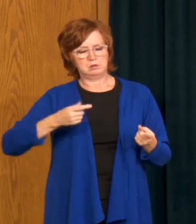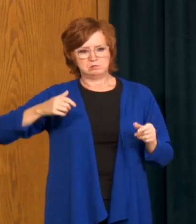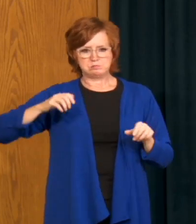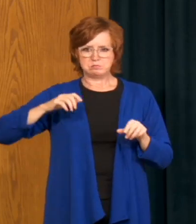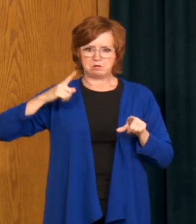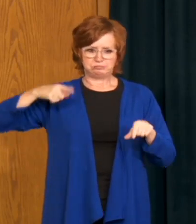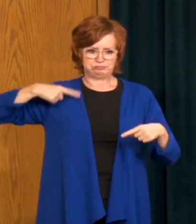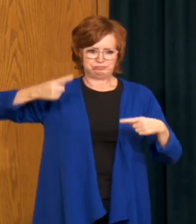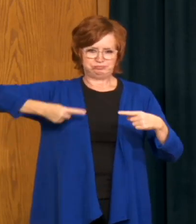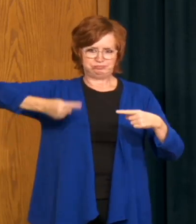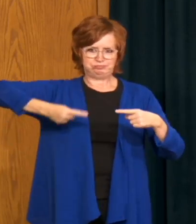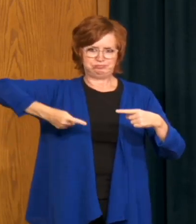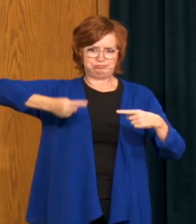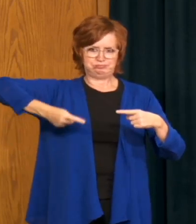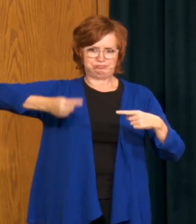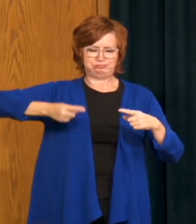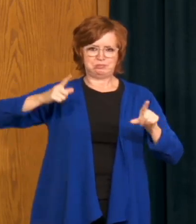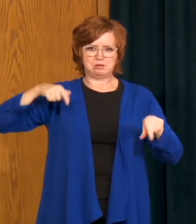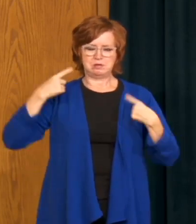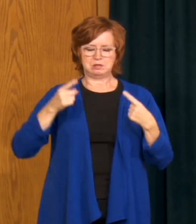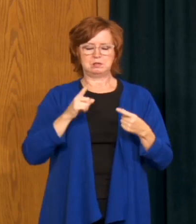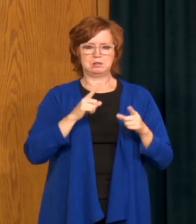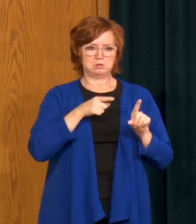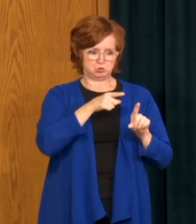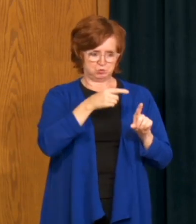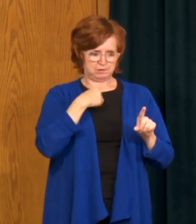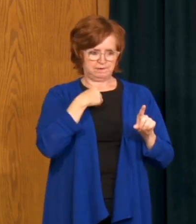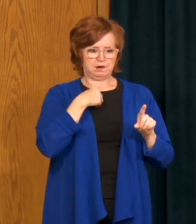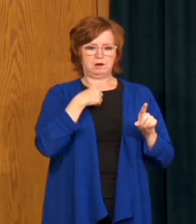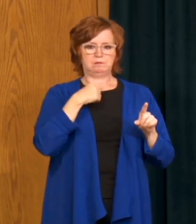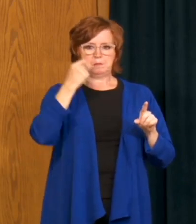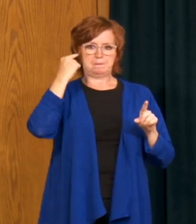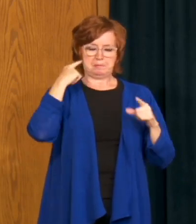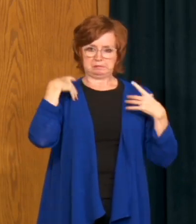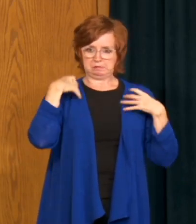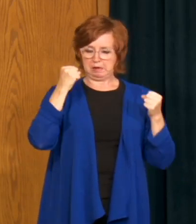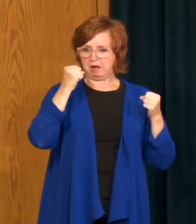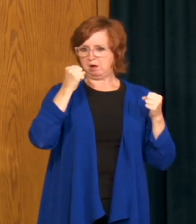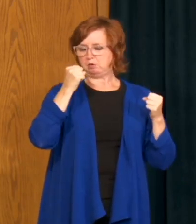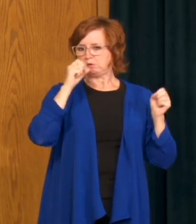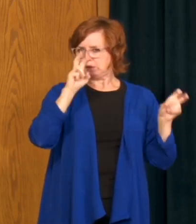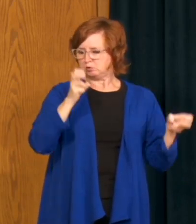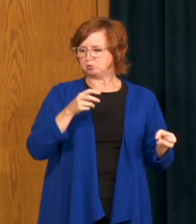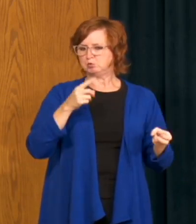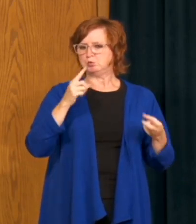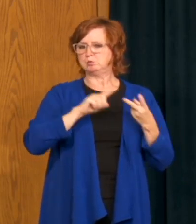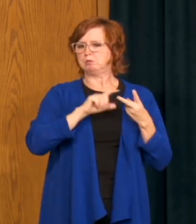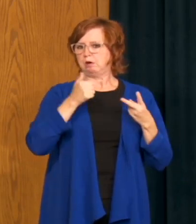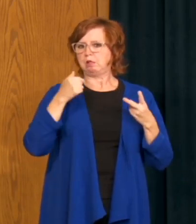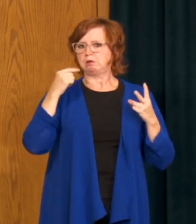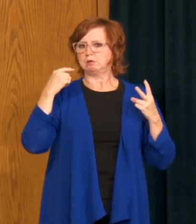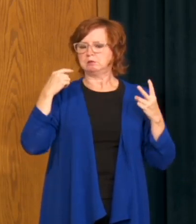that is a clinical issue, a medical issue, and there's been lots of initiatives as part of the